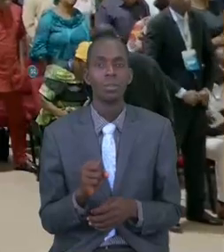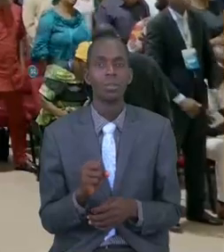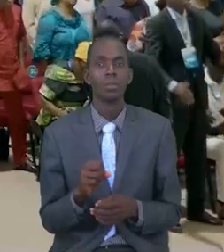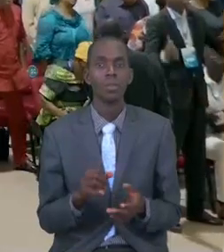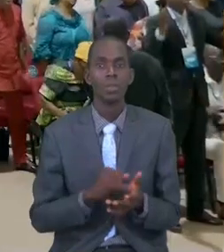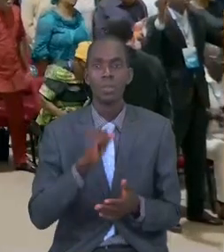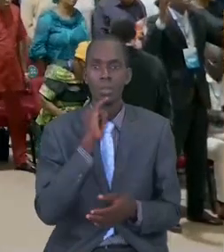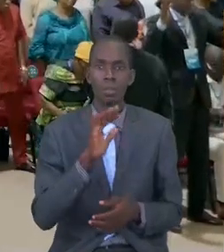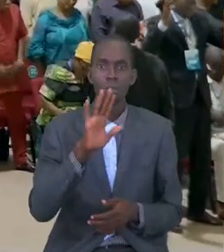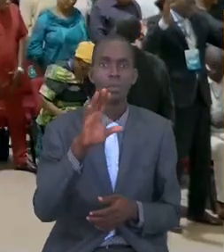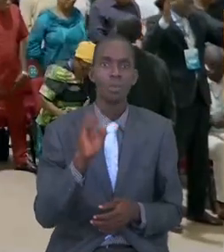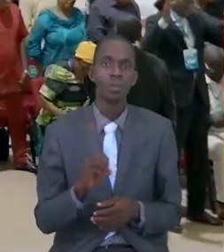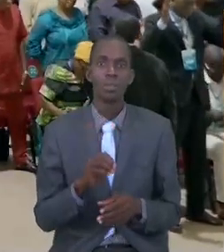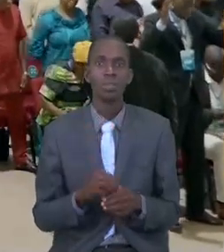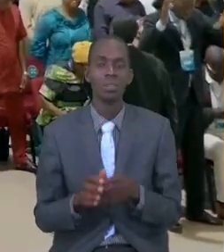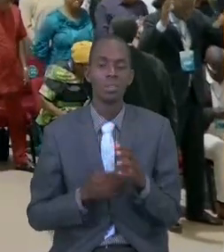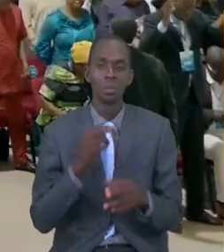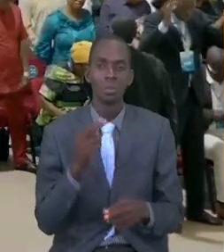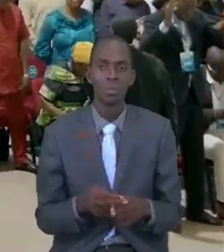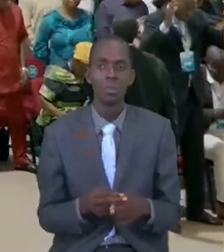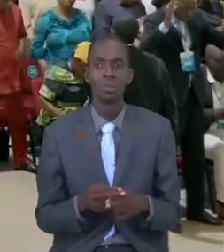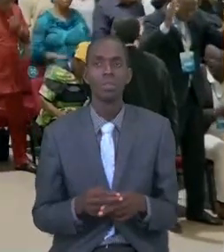It's yours.